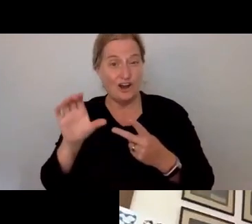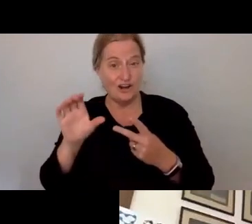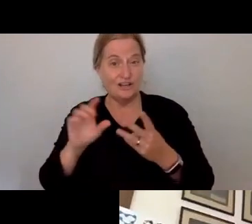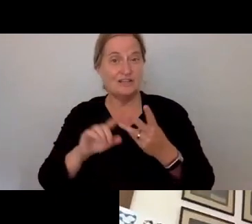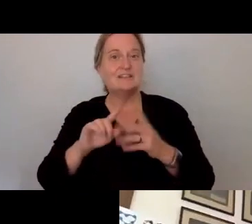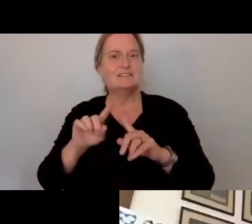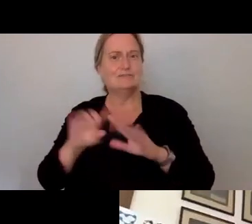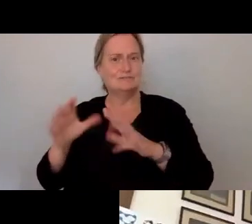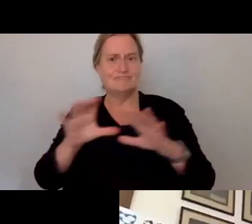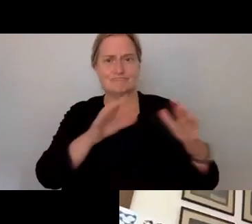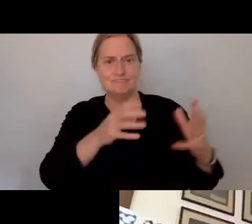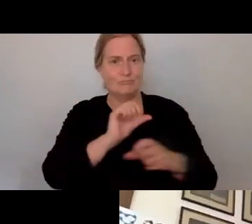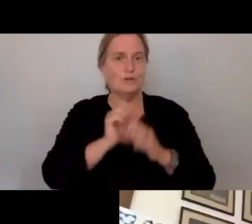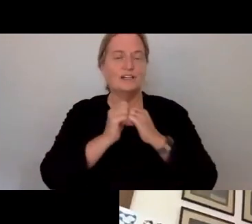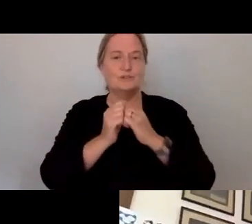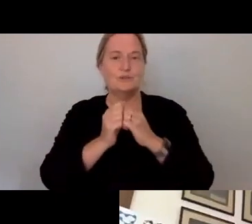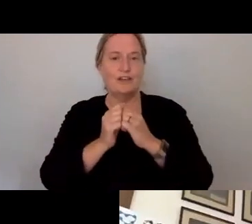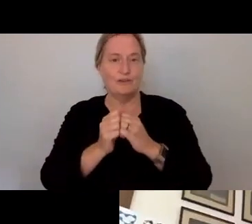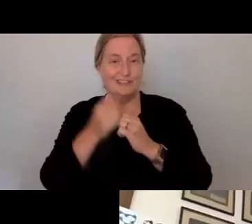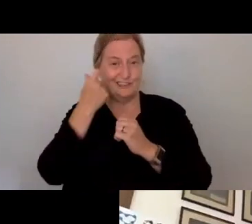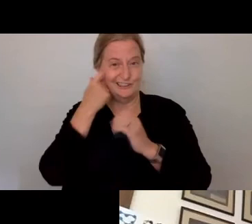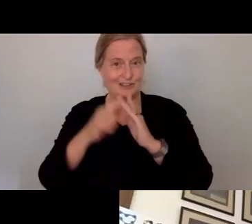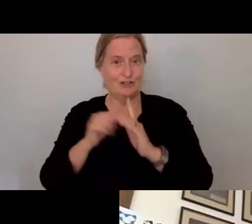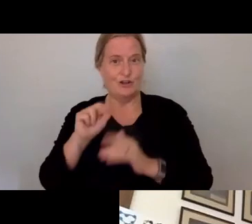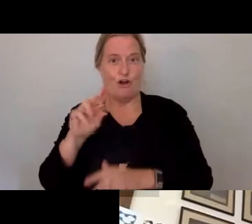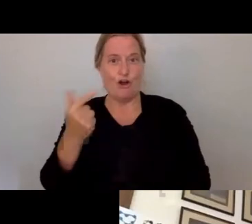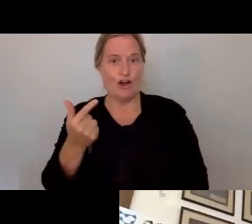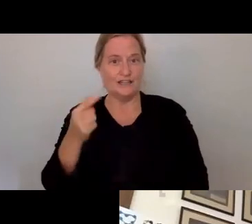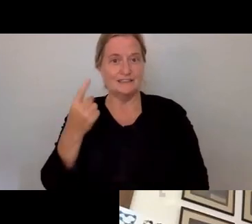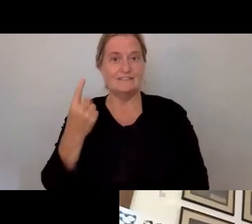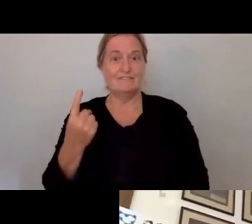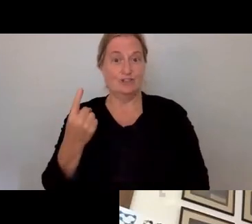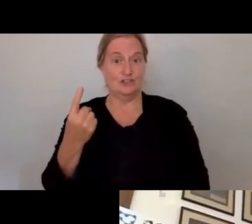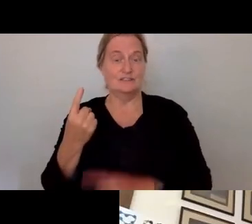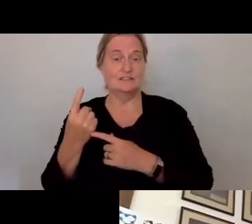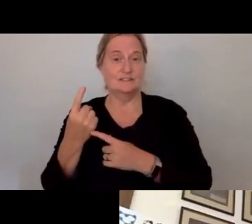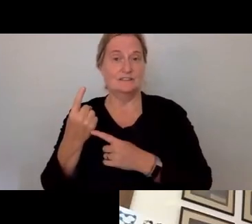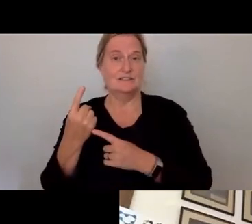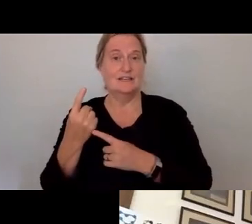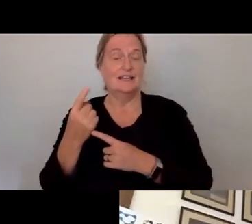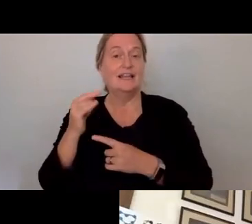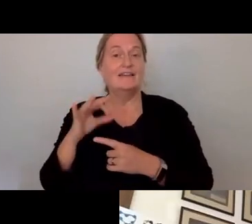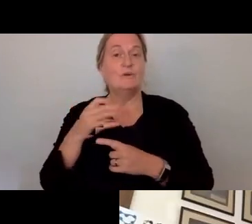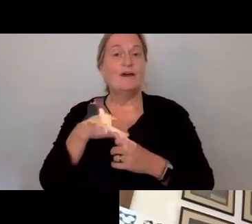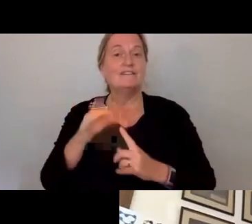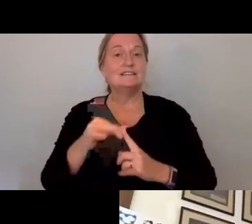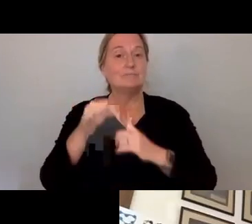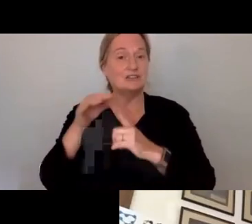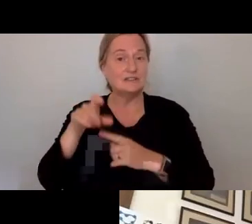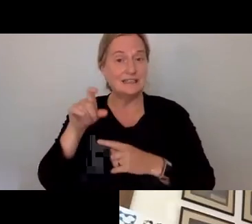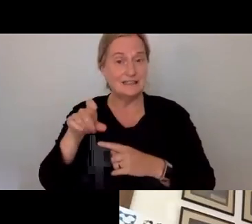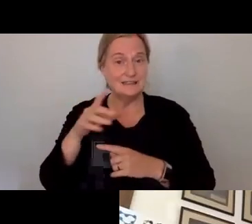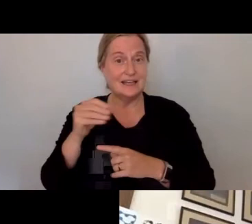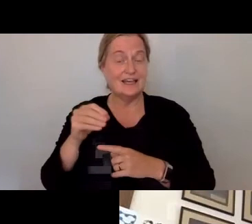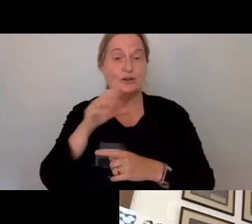as of August 1st, it went into effect. The default setting is you have a special need, you're 19 years old, you're